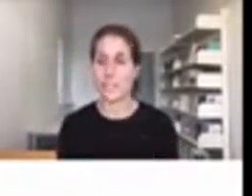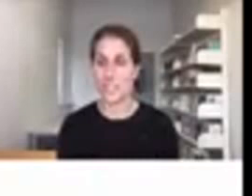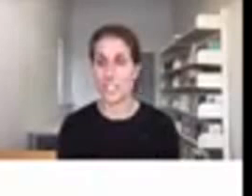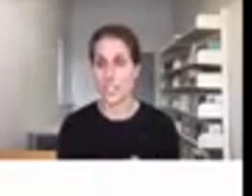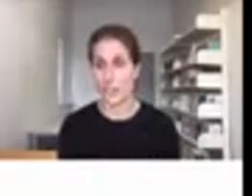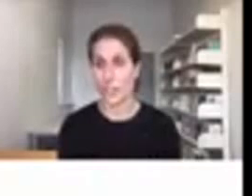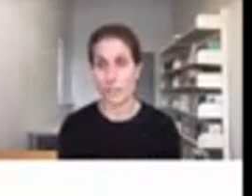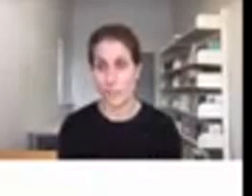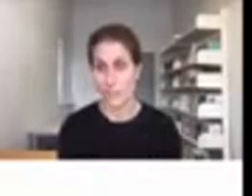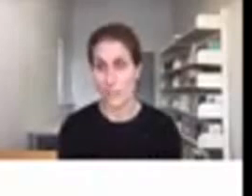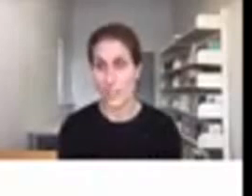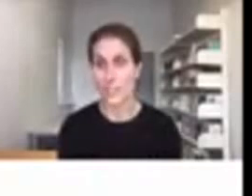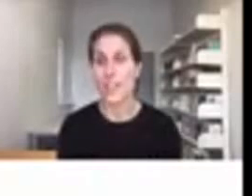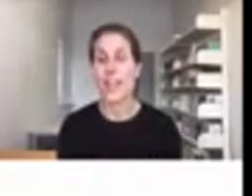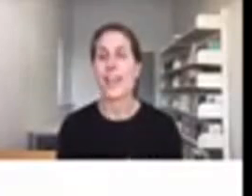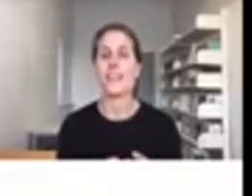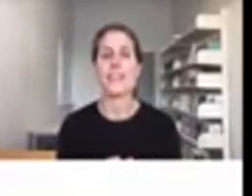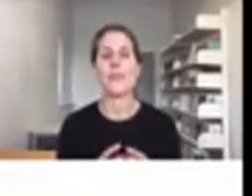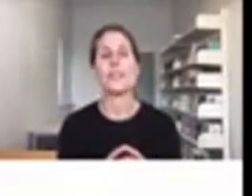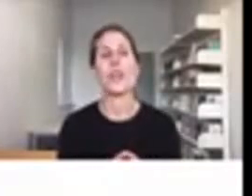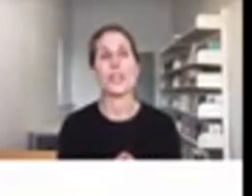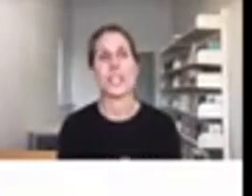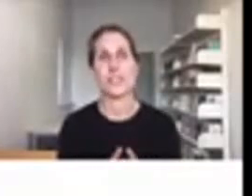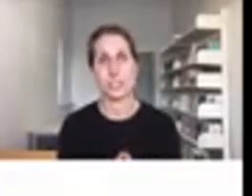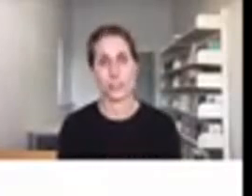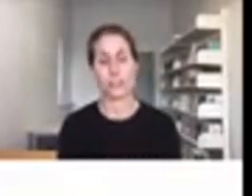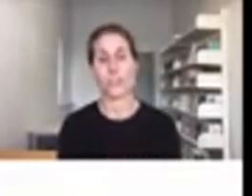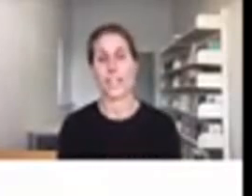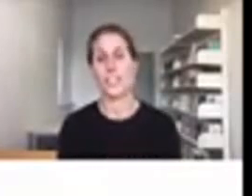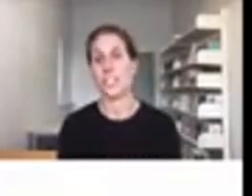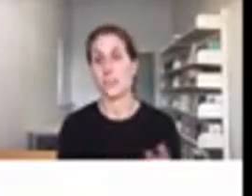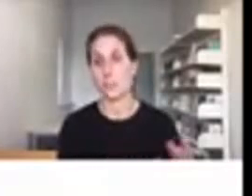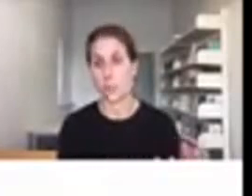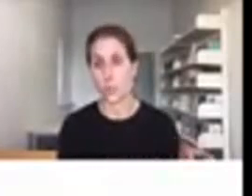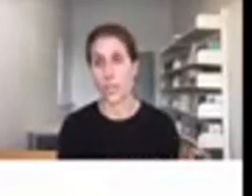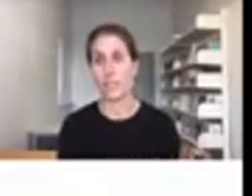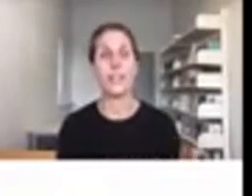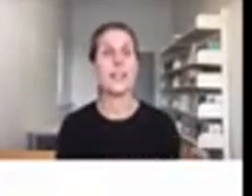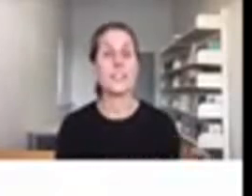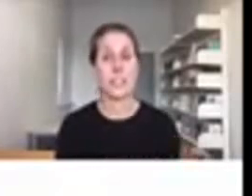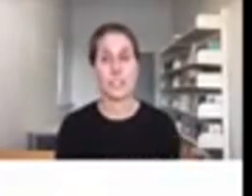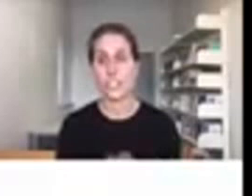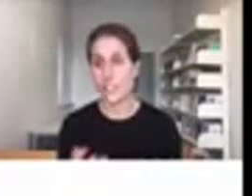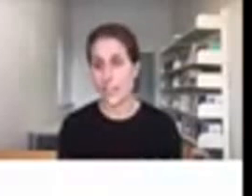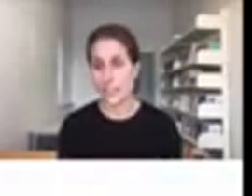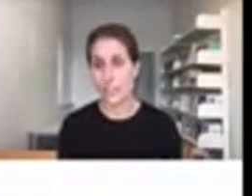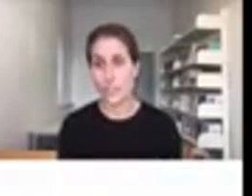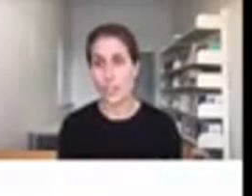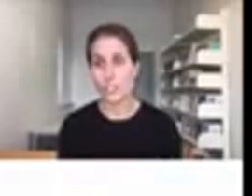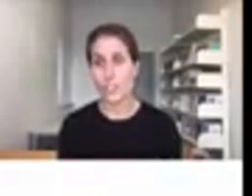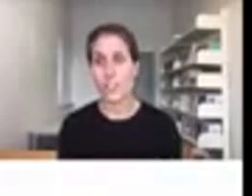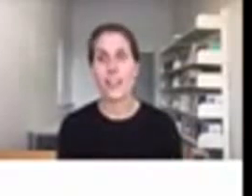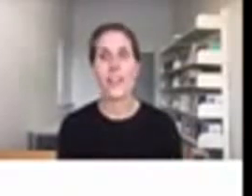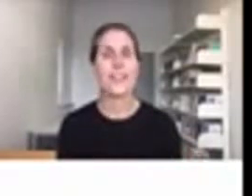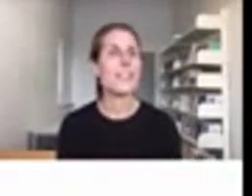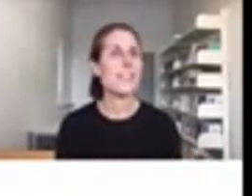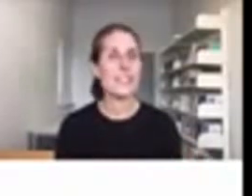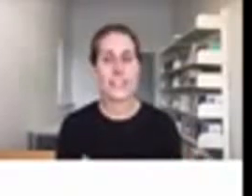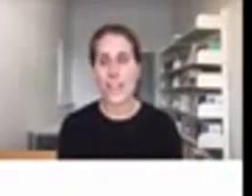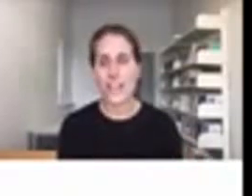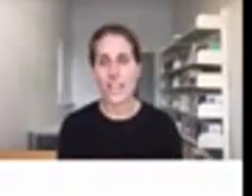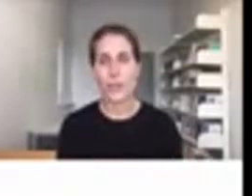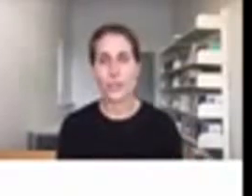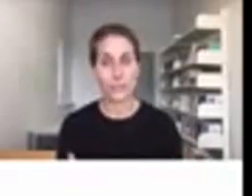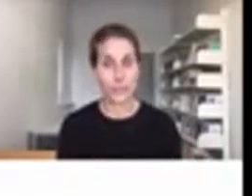where teaching and learning must start. And that if we don't have strong relationships between teachers and their students,